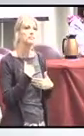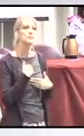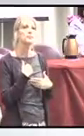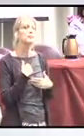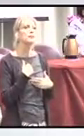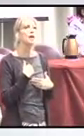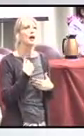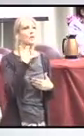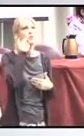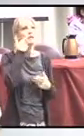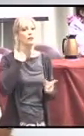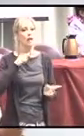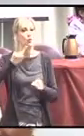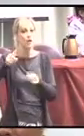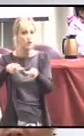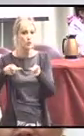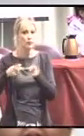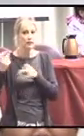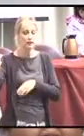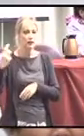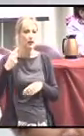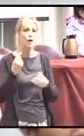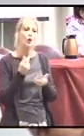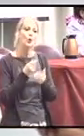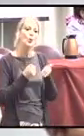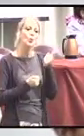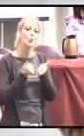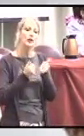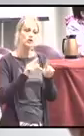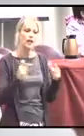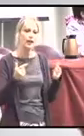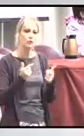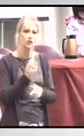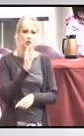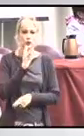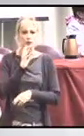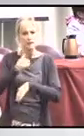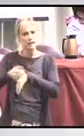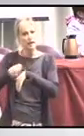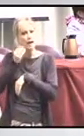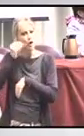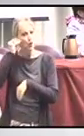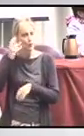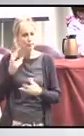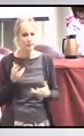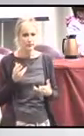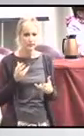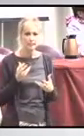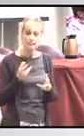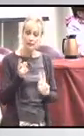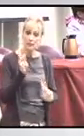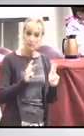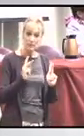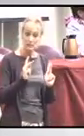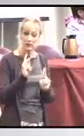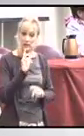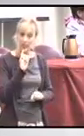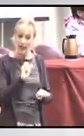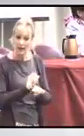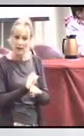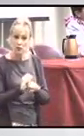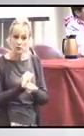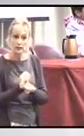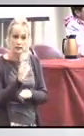someplace recently where there was a question asked, what language do you speak at home? Was how they tried to identify. And, there are people who actually speak